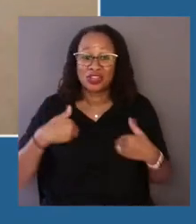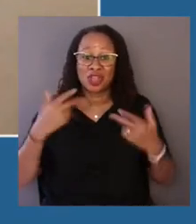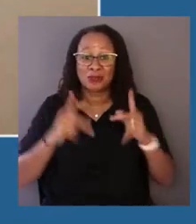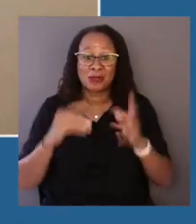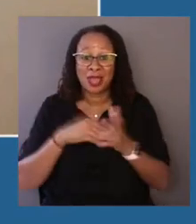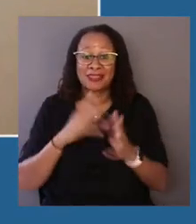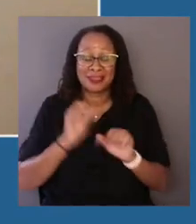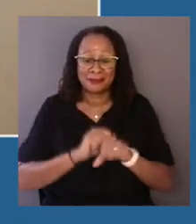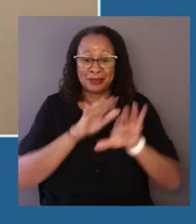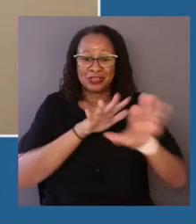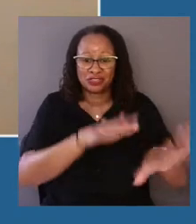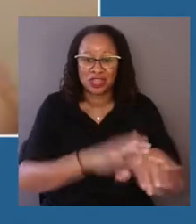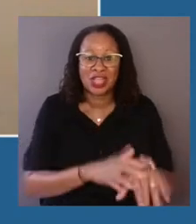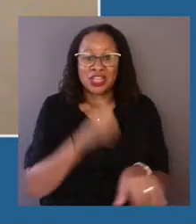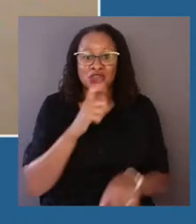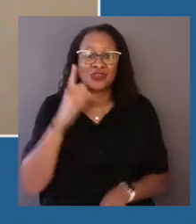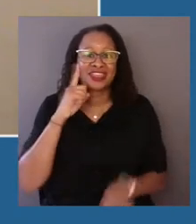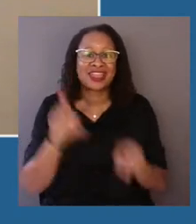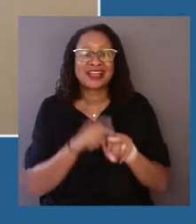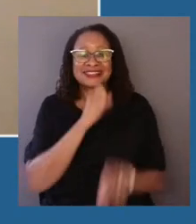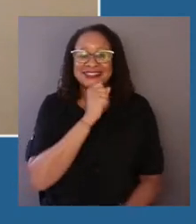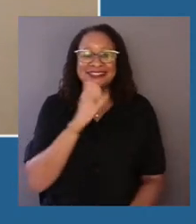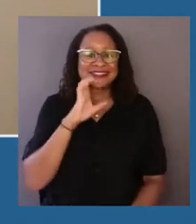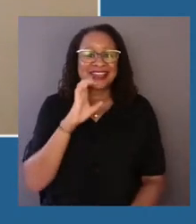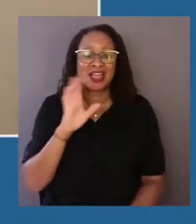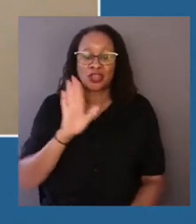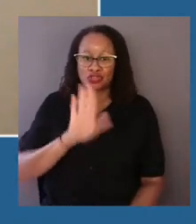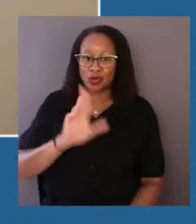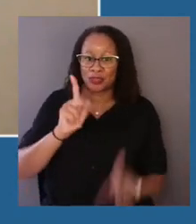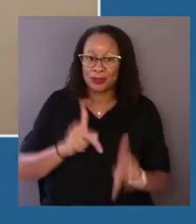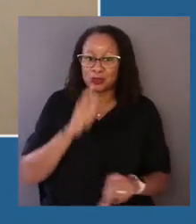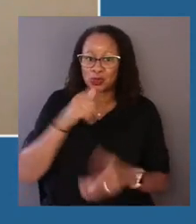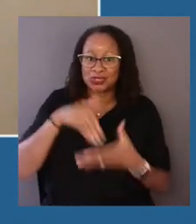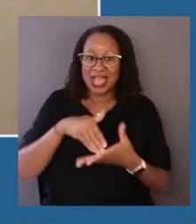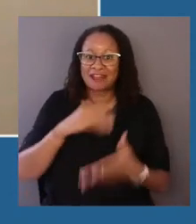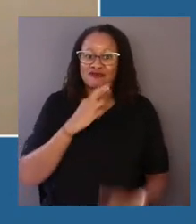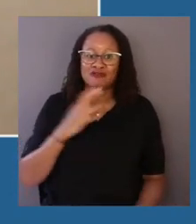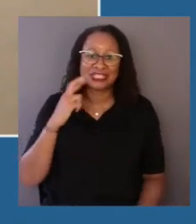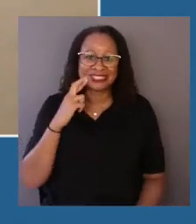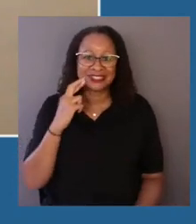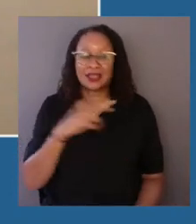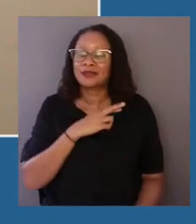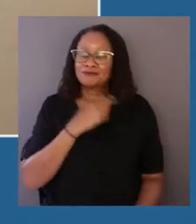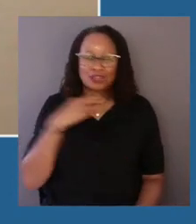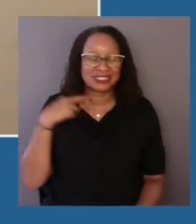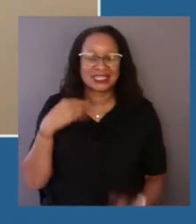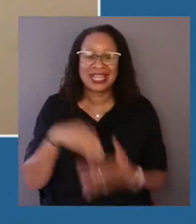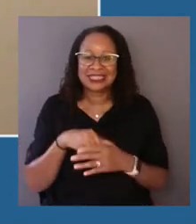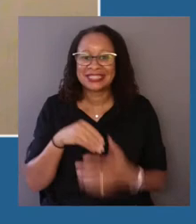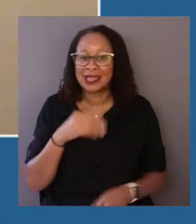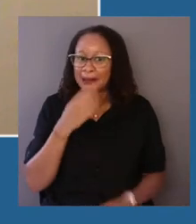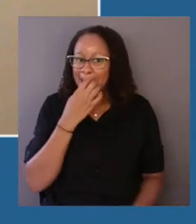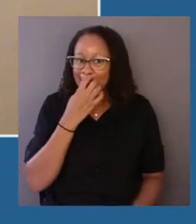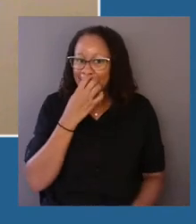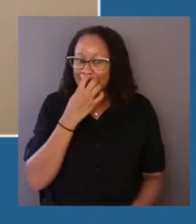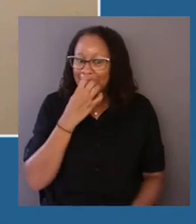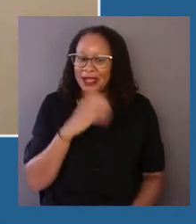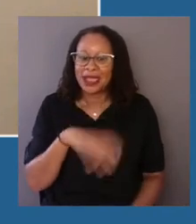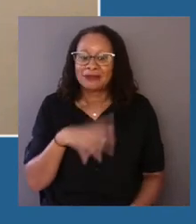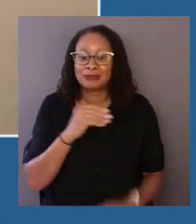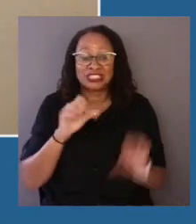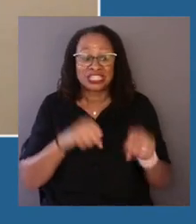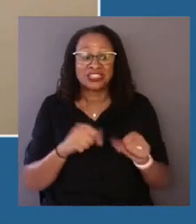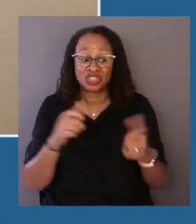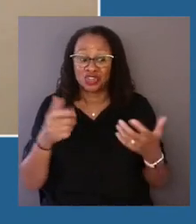you don't think as a senior that you're the one who's at risk indoors for heat illness and potentially heat death. And we